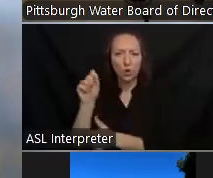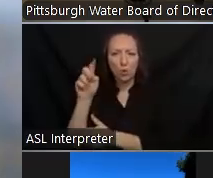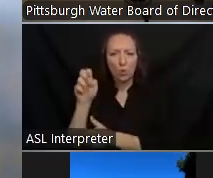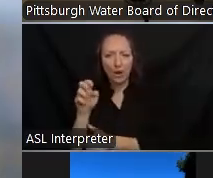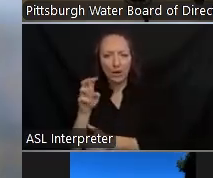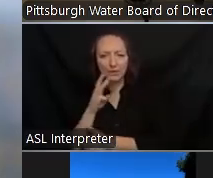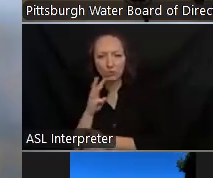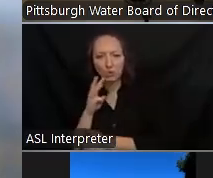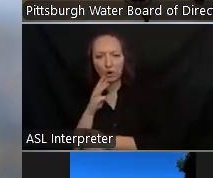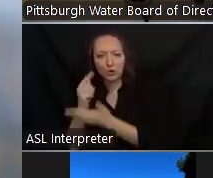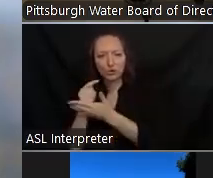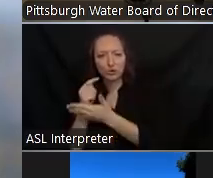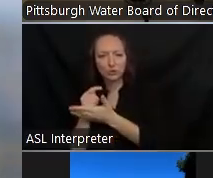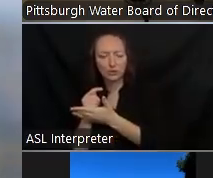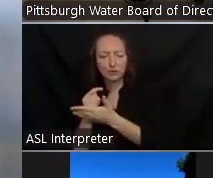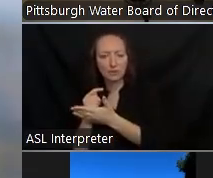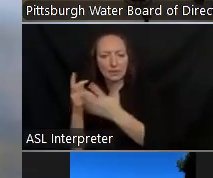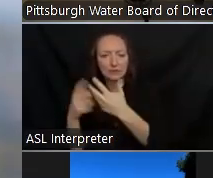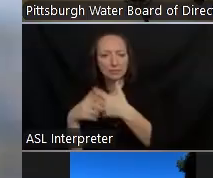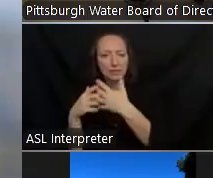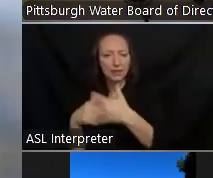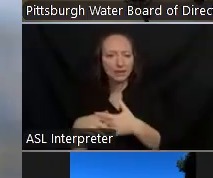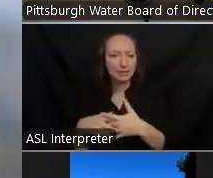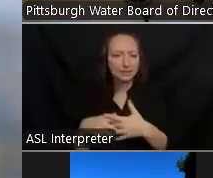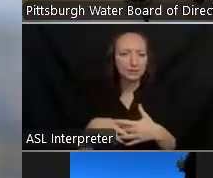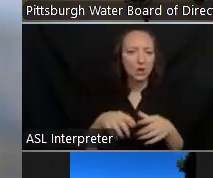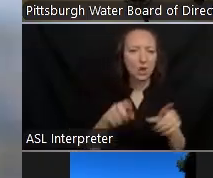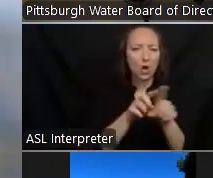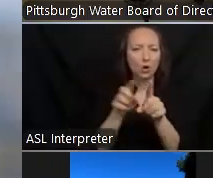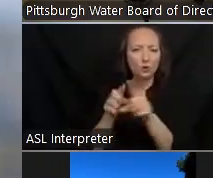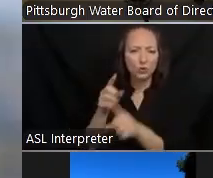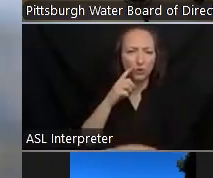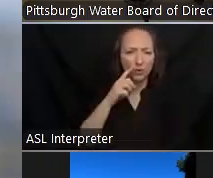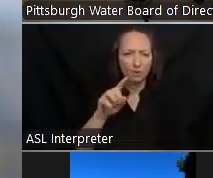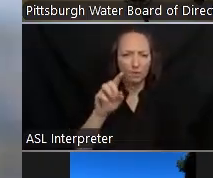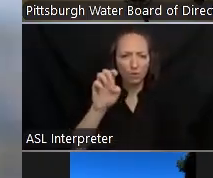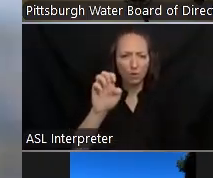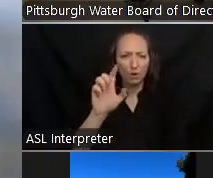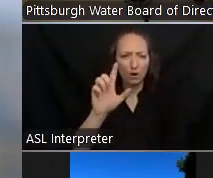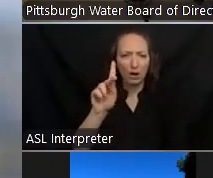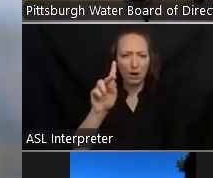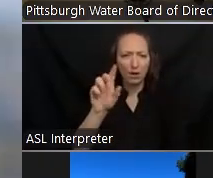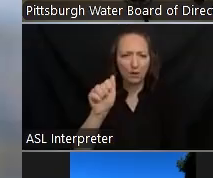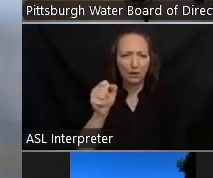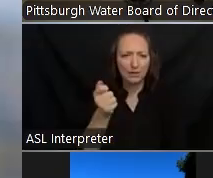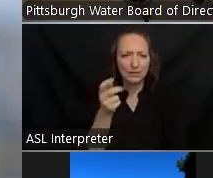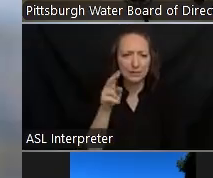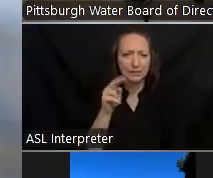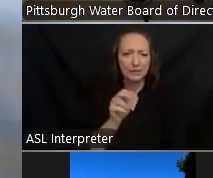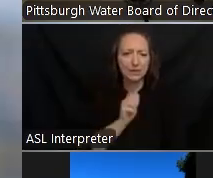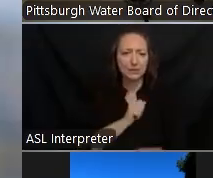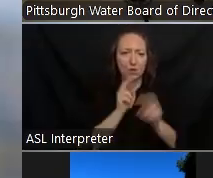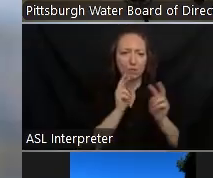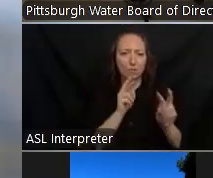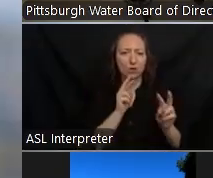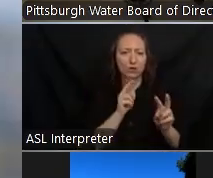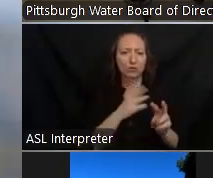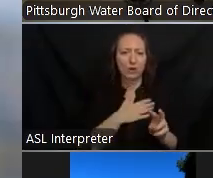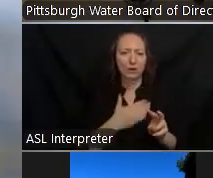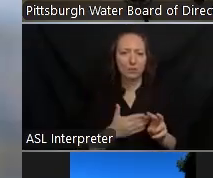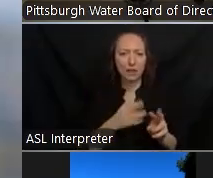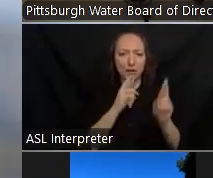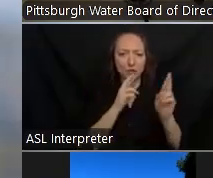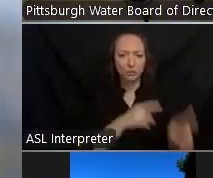plant, and then air quality reports that we have for our water treatment plant, generators that we have at our Brecken